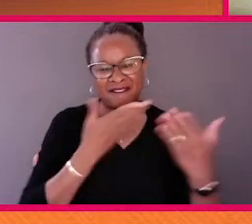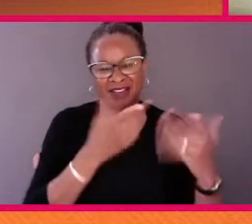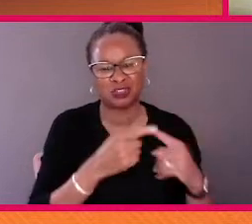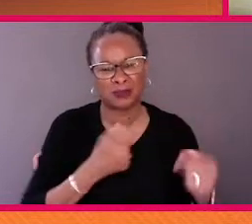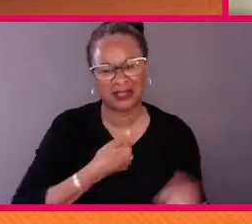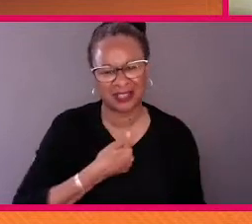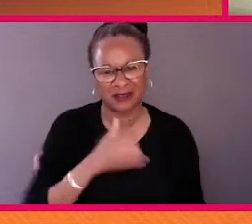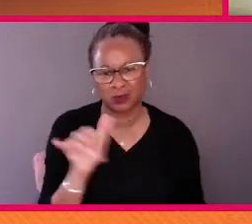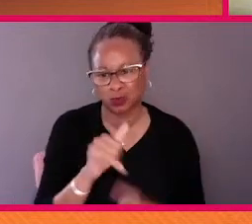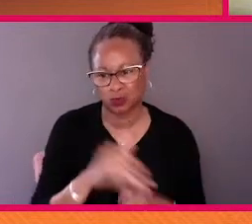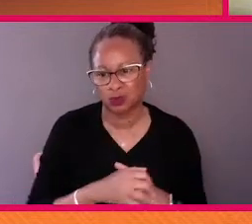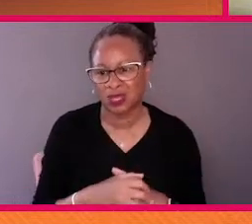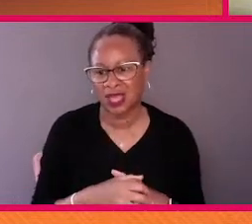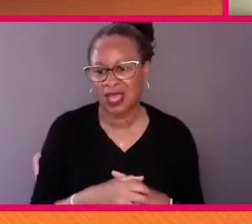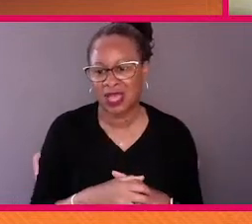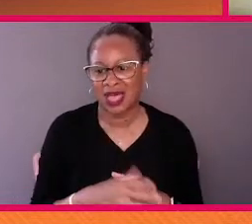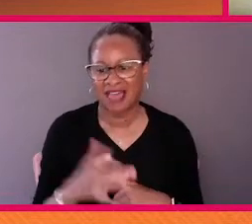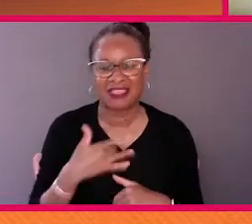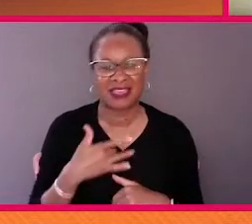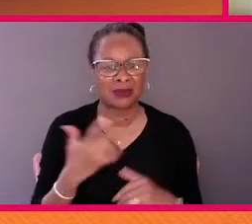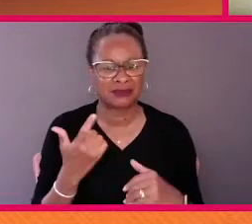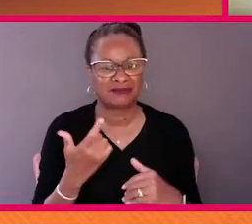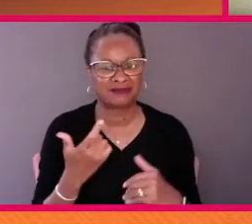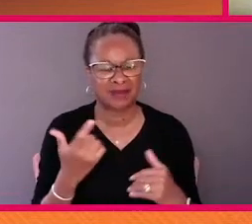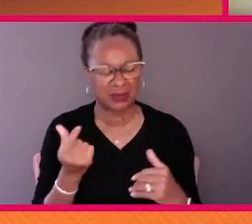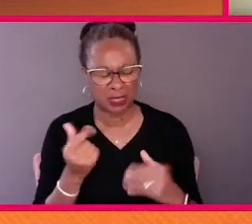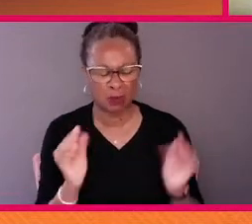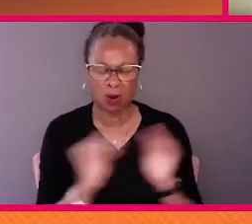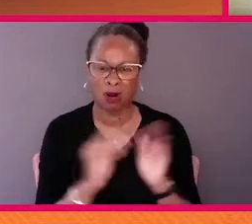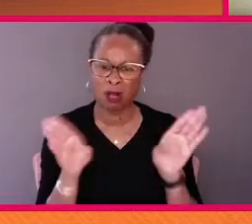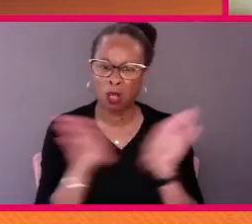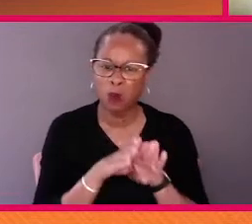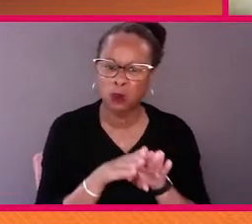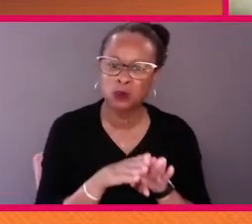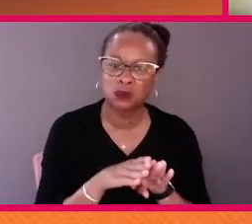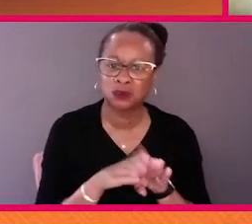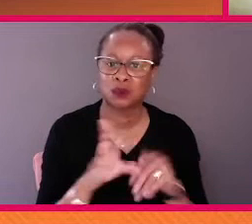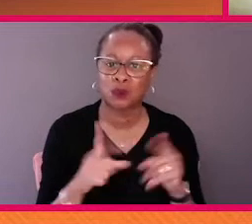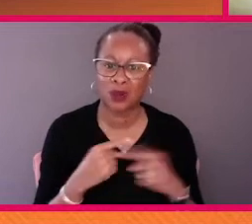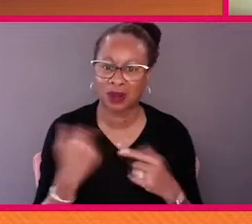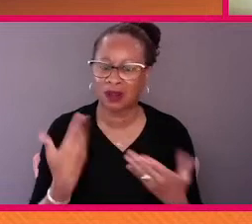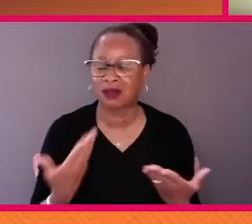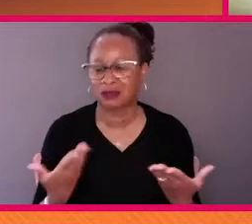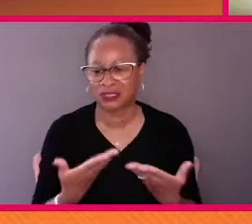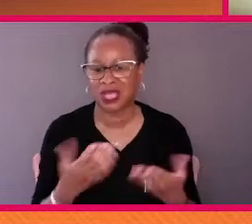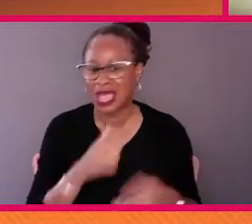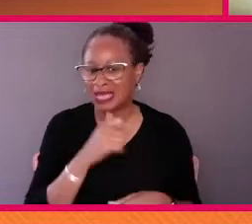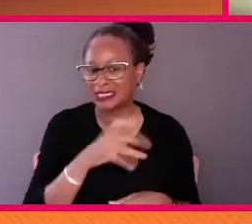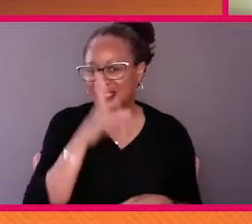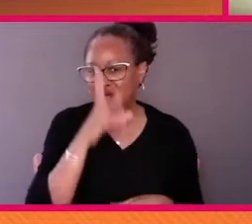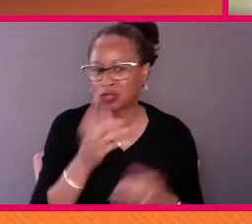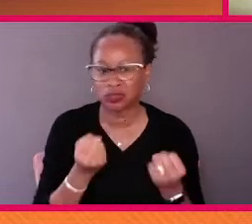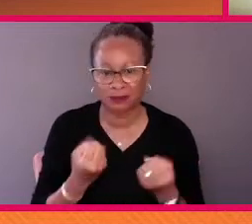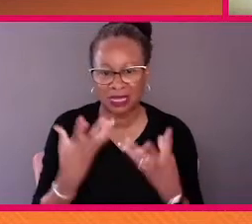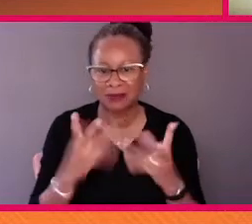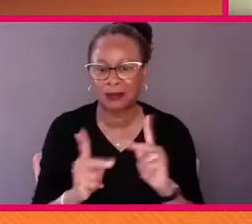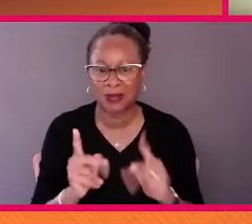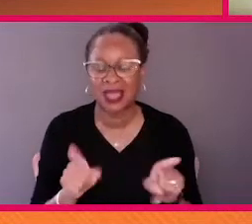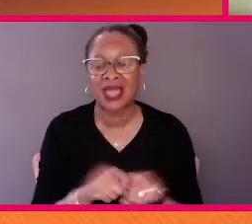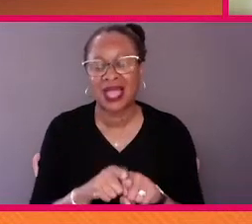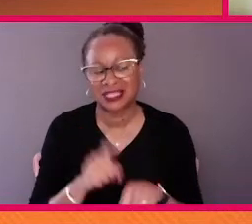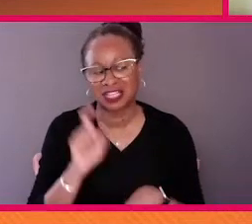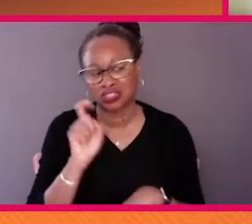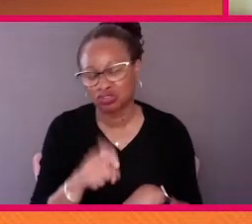I was a little bit more closed, that I wasn't talking to as many people as I